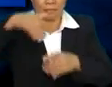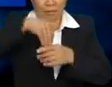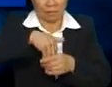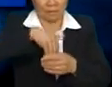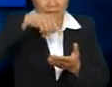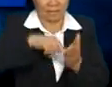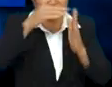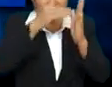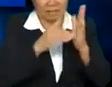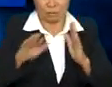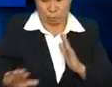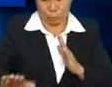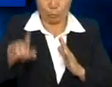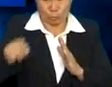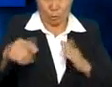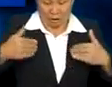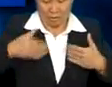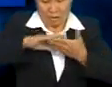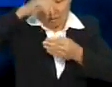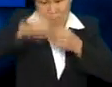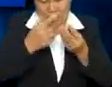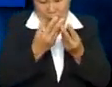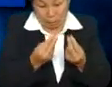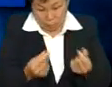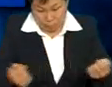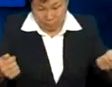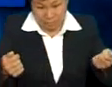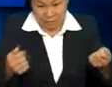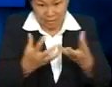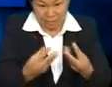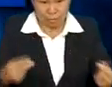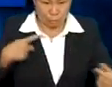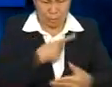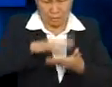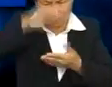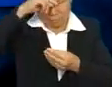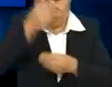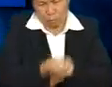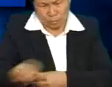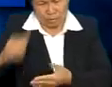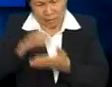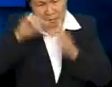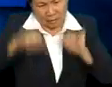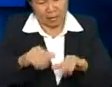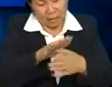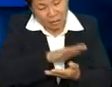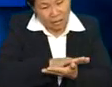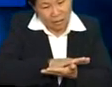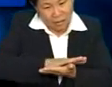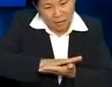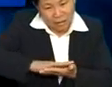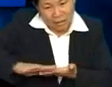In this lesson, you have learned about absorption. We learned objects that can